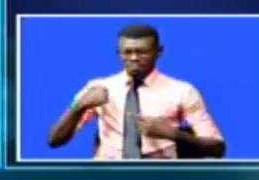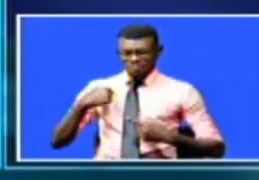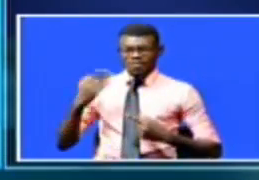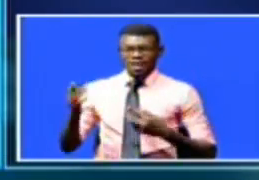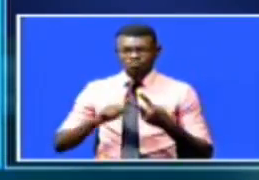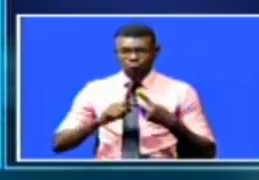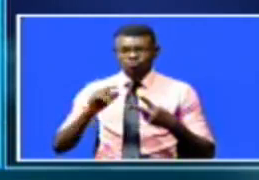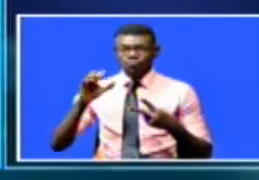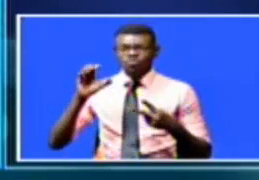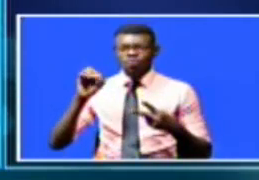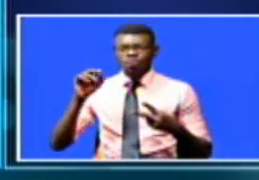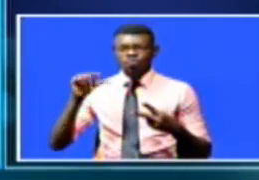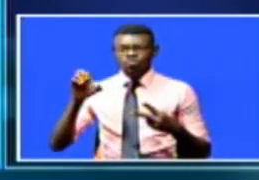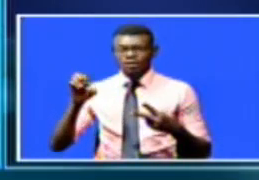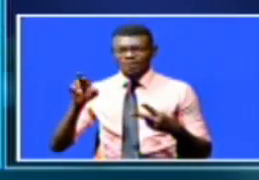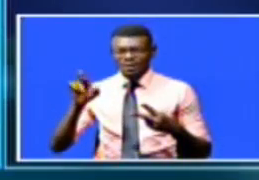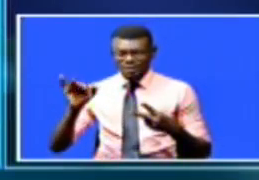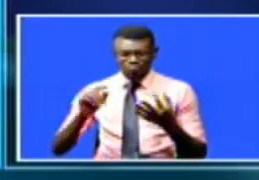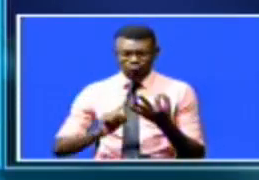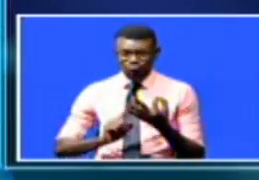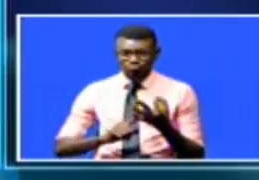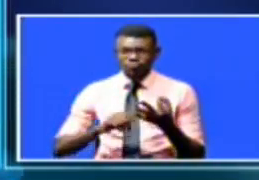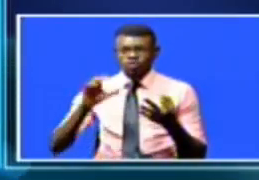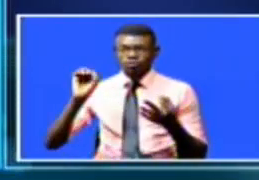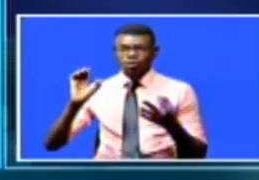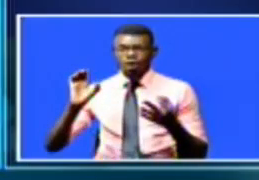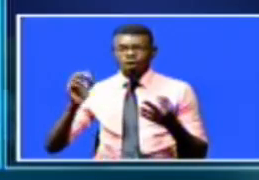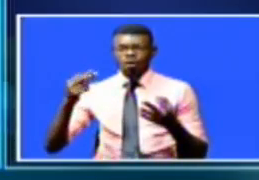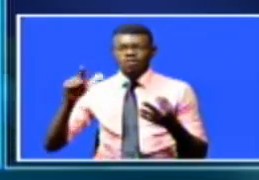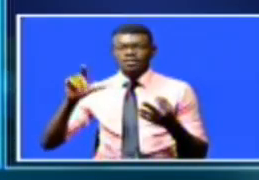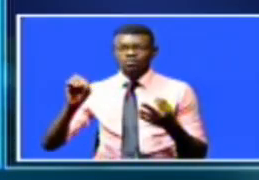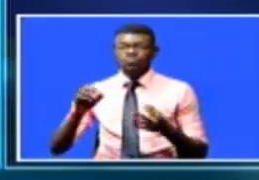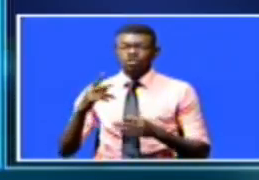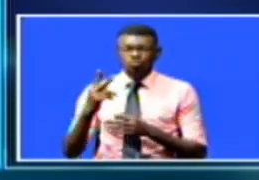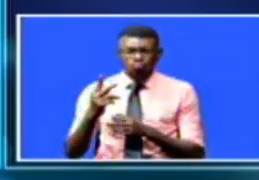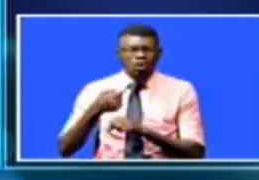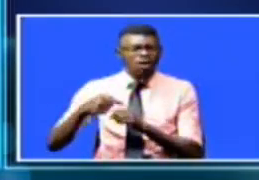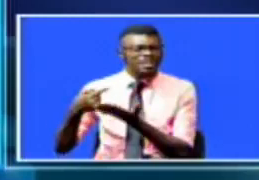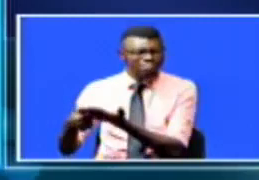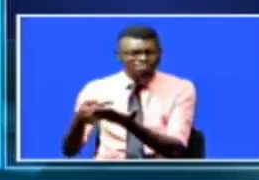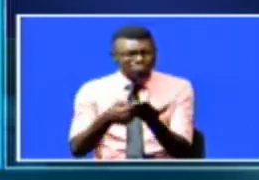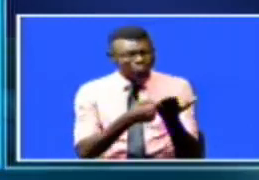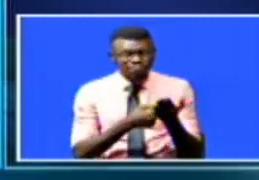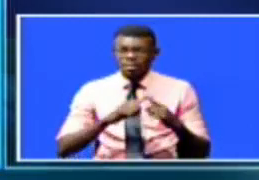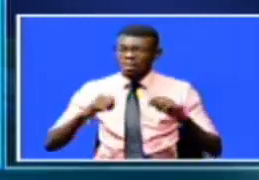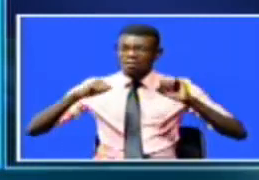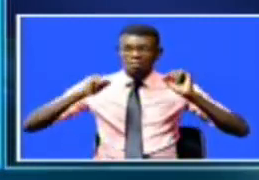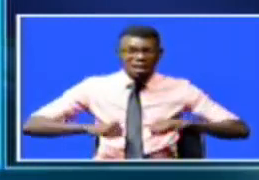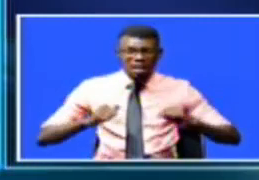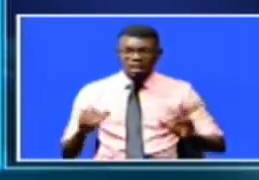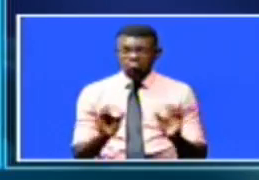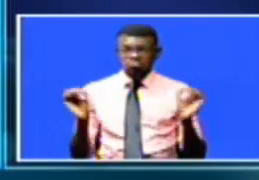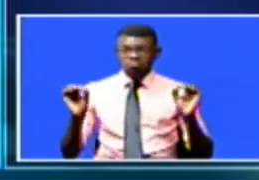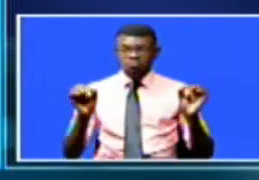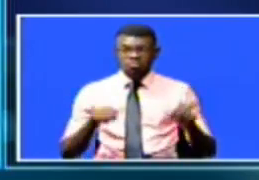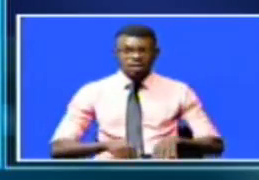also Senator Ochilo Ayako. We spent about 2.5 hours. We did not agree on who was going to become the chairperson or who